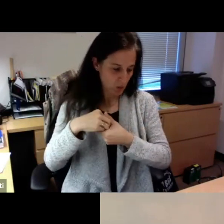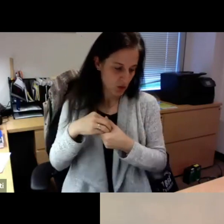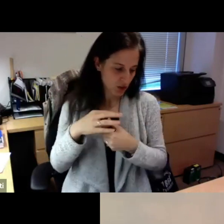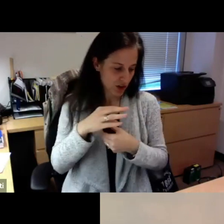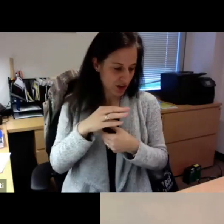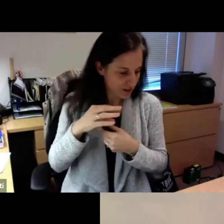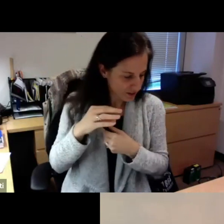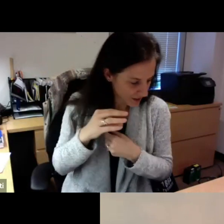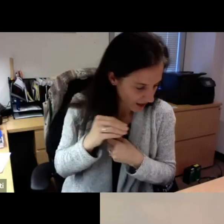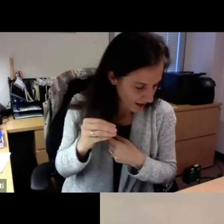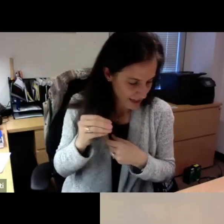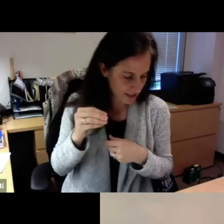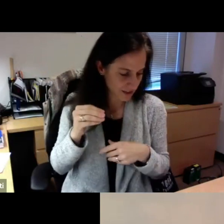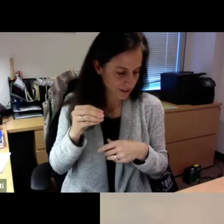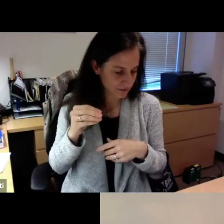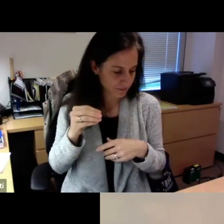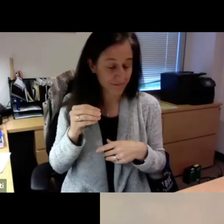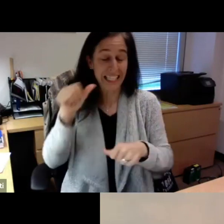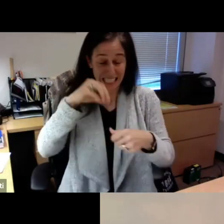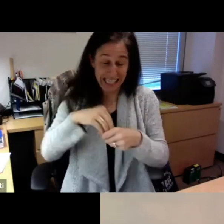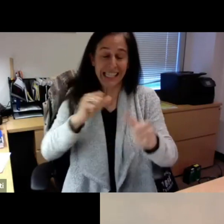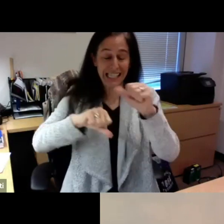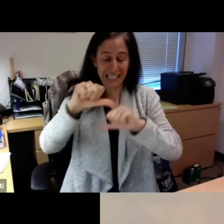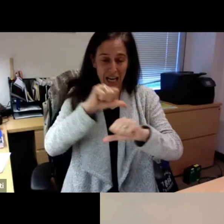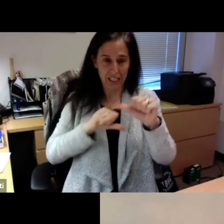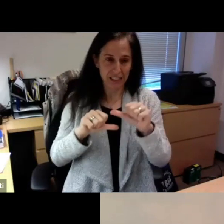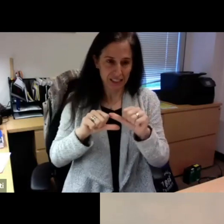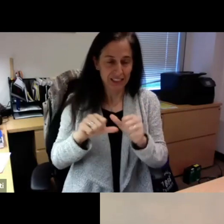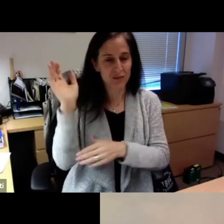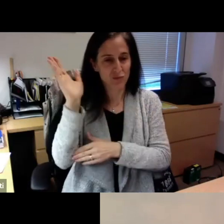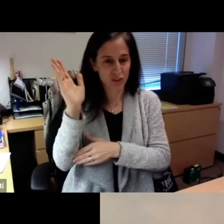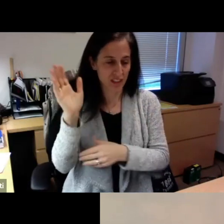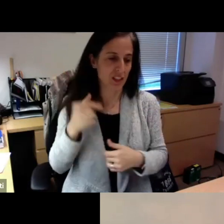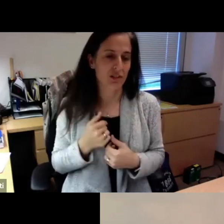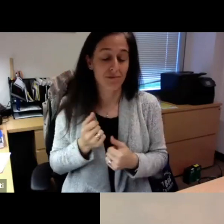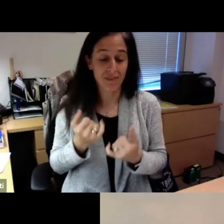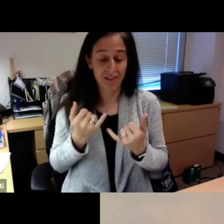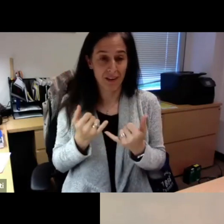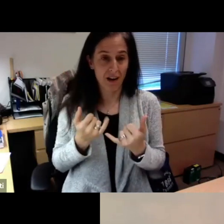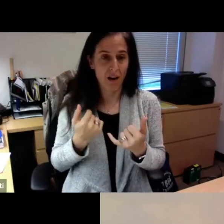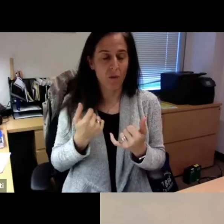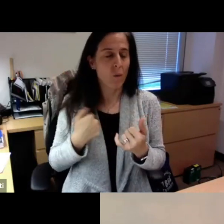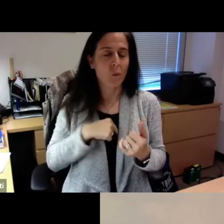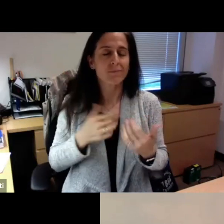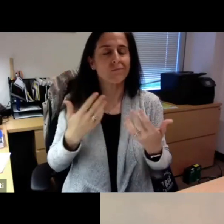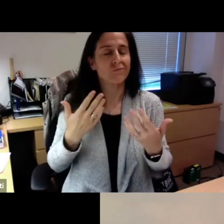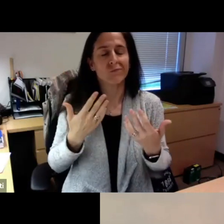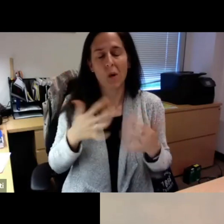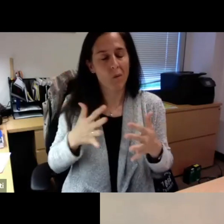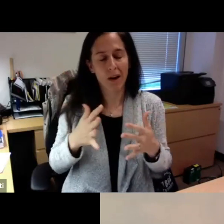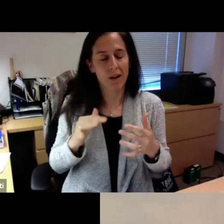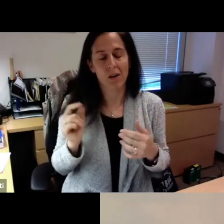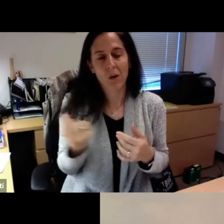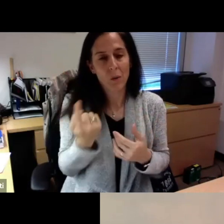Dr. Dotson has also contributed to our diversity, equity, and inclusion in science presentation.